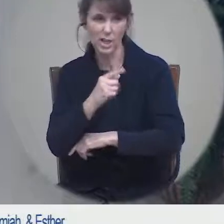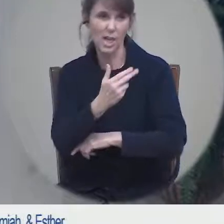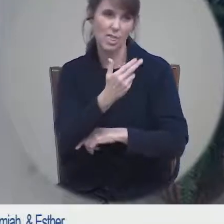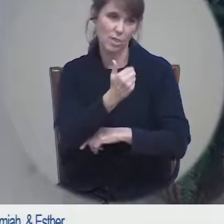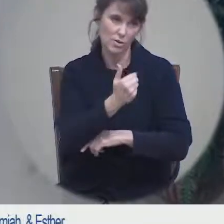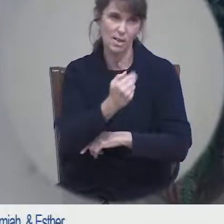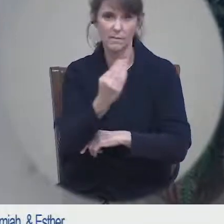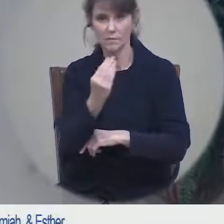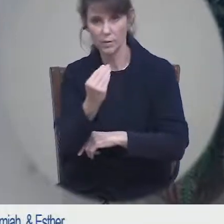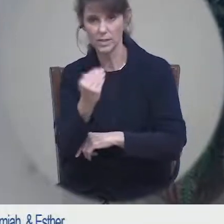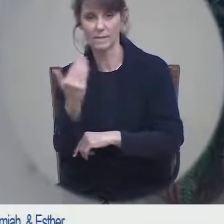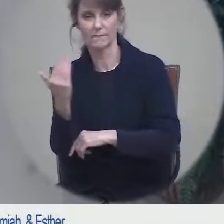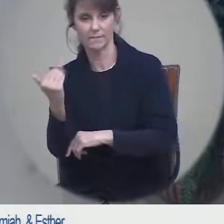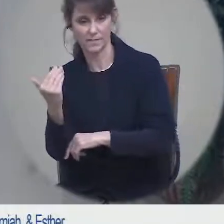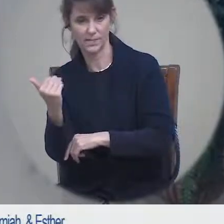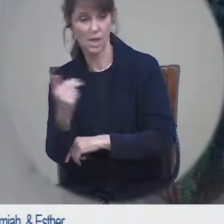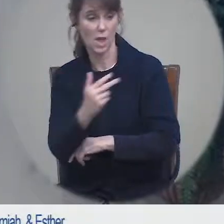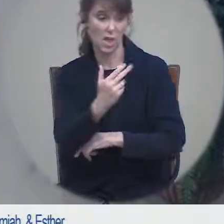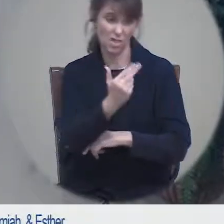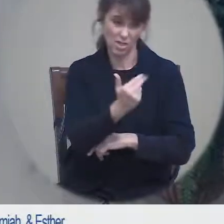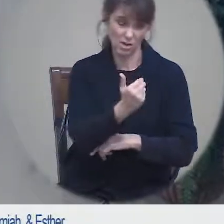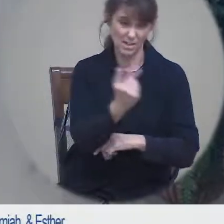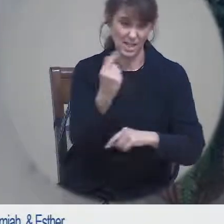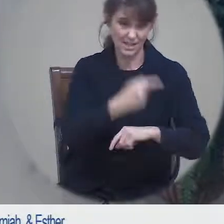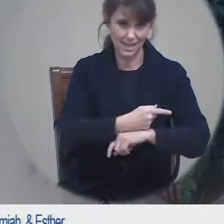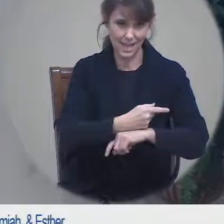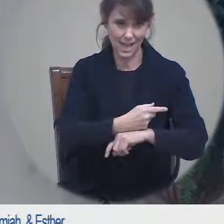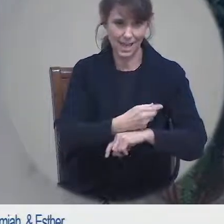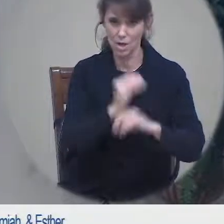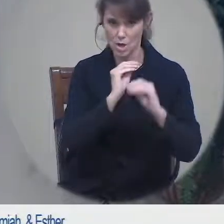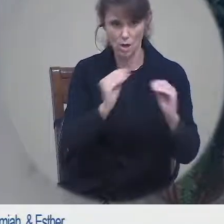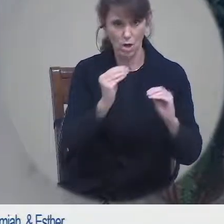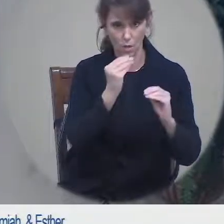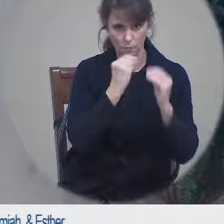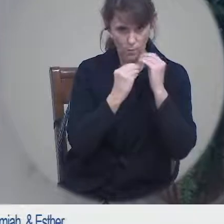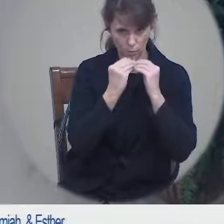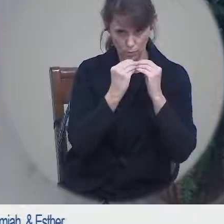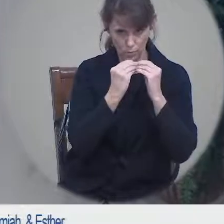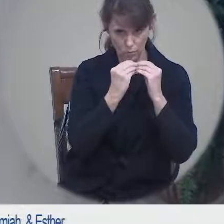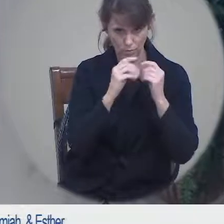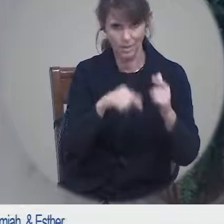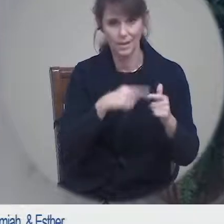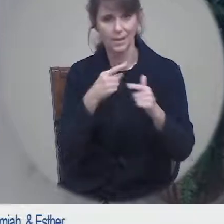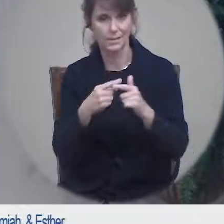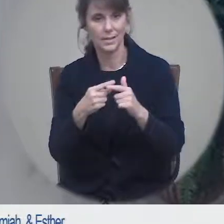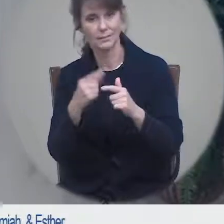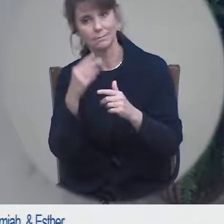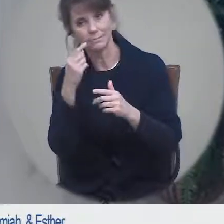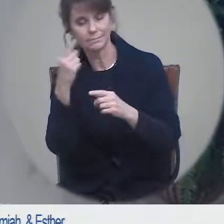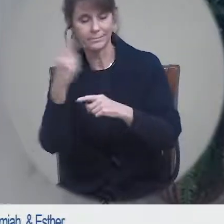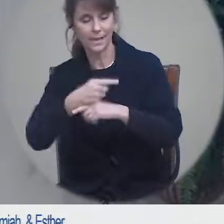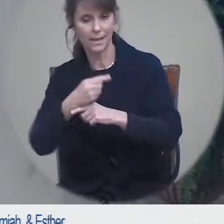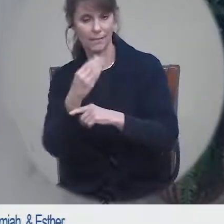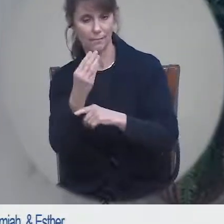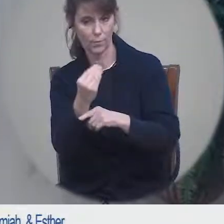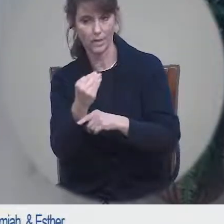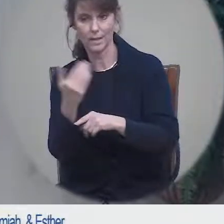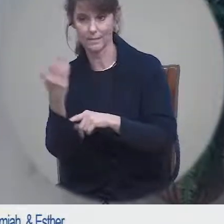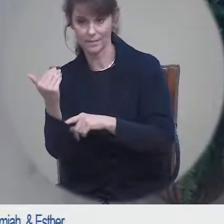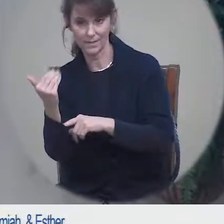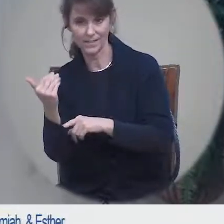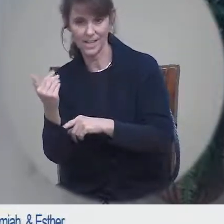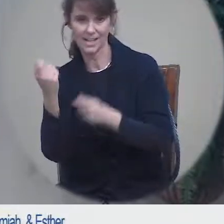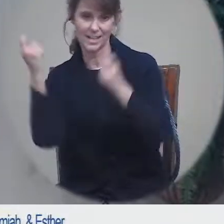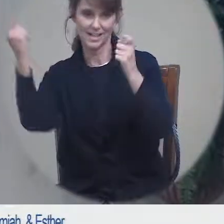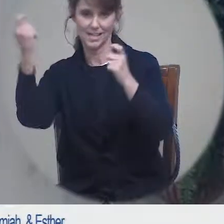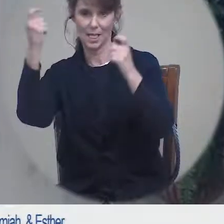13th was basically a day of fasting. The 14th and 15th were days of celebration. It was the